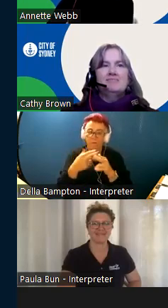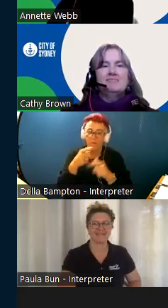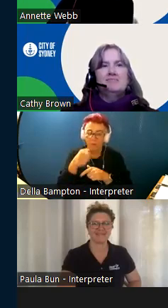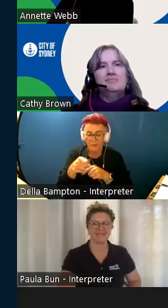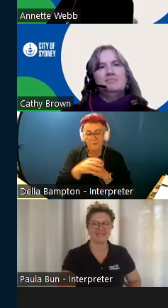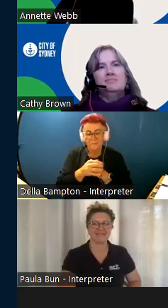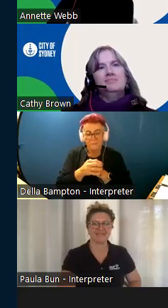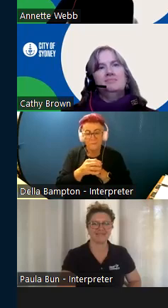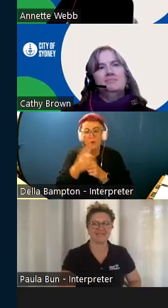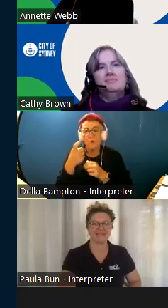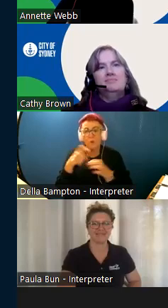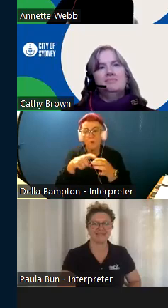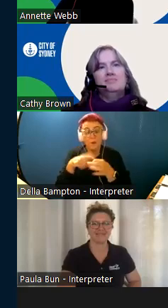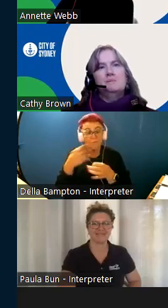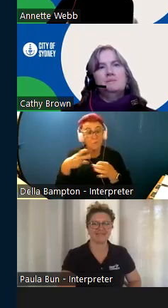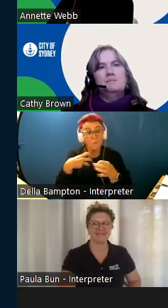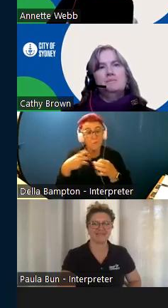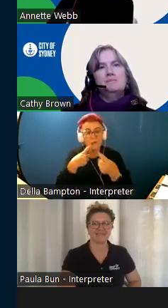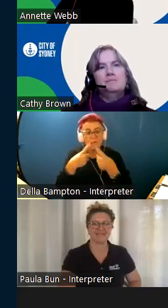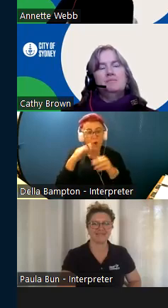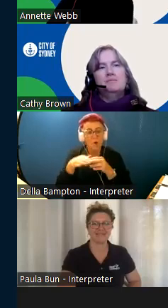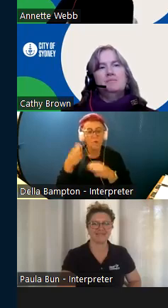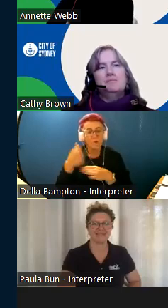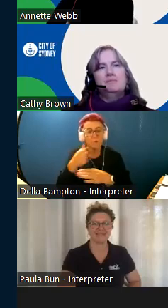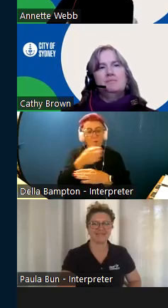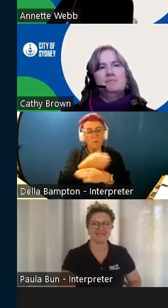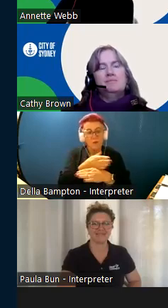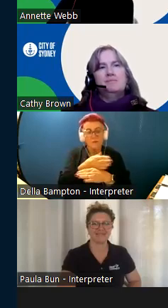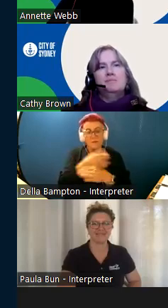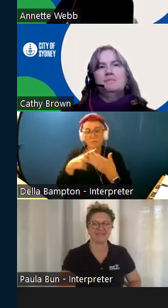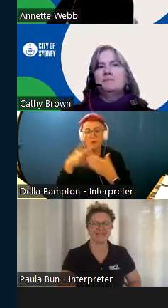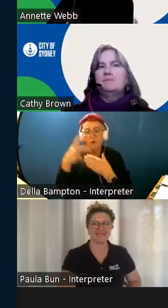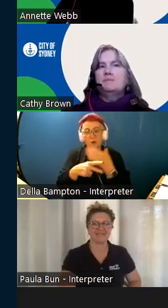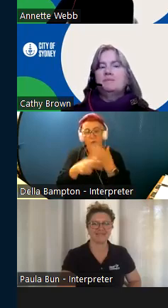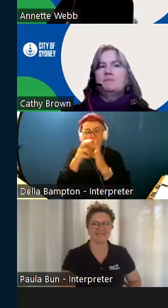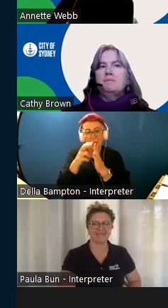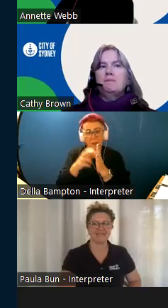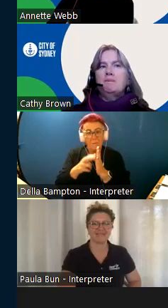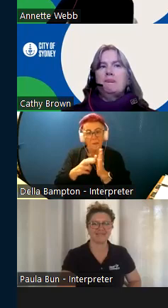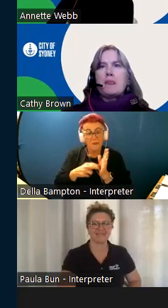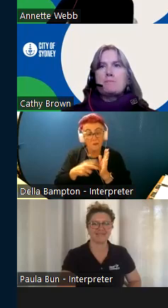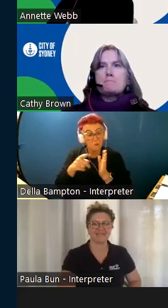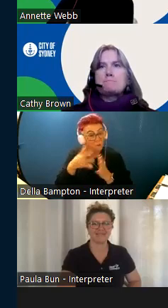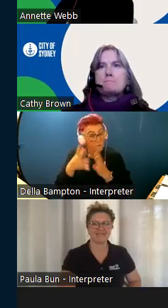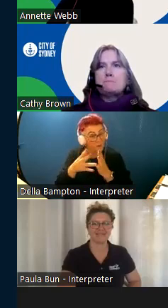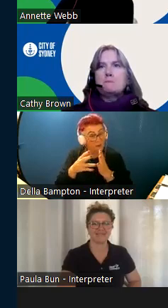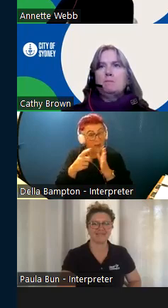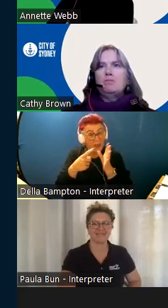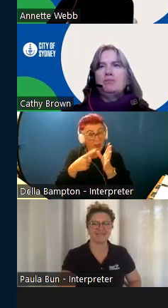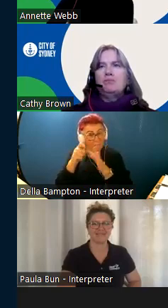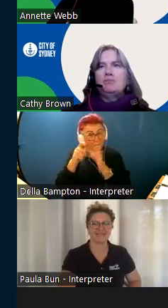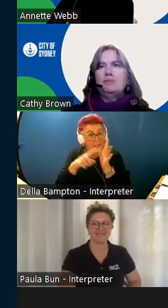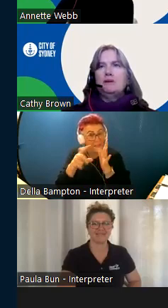more question. Is there more information about previous program applicants? Do you mean previous program applicants